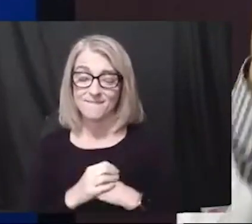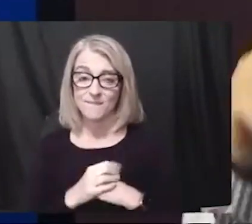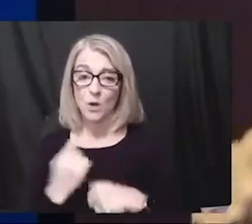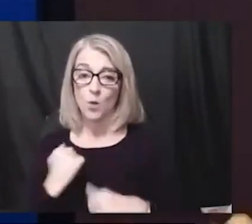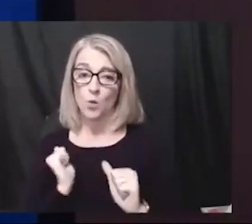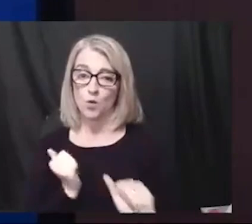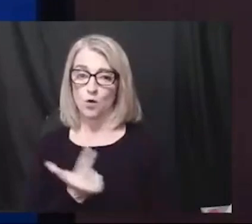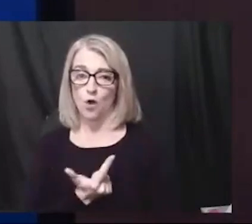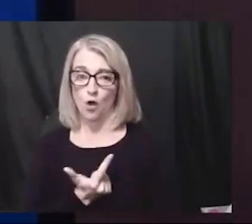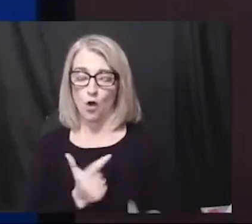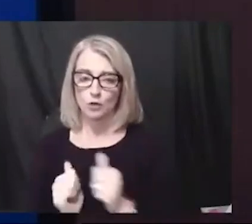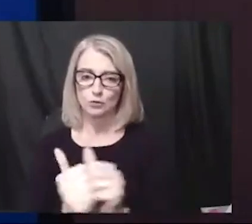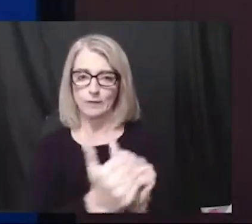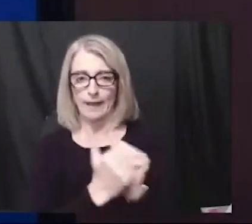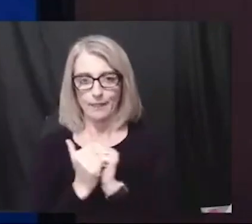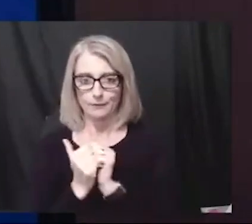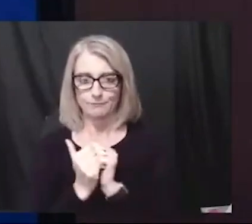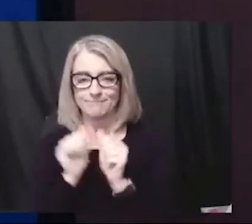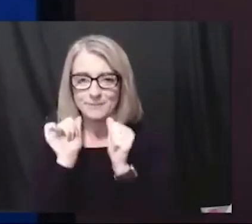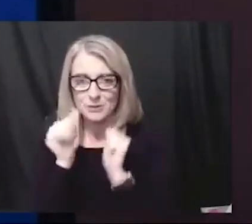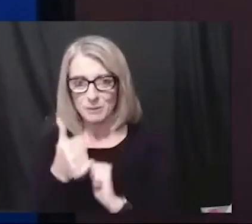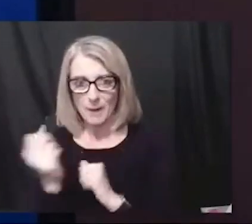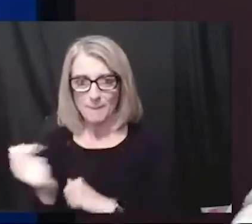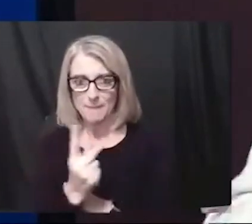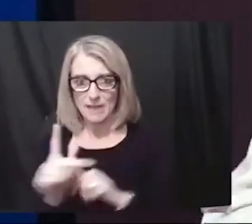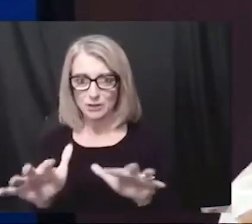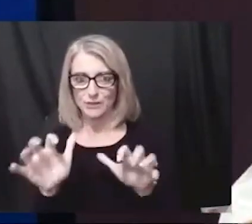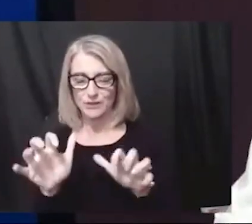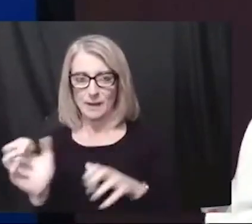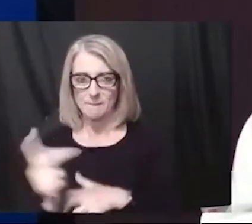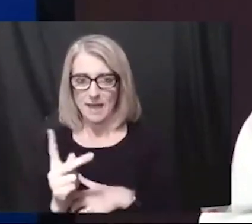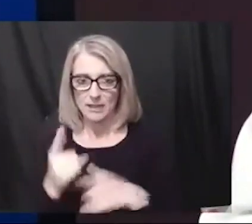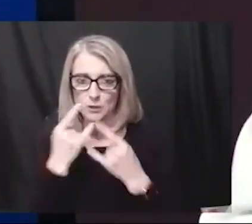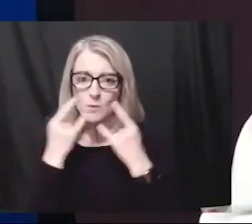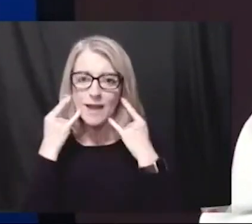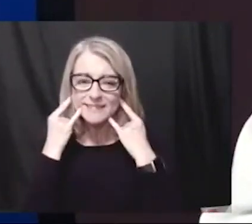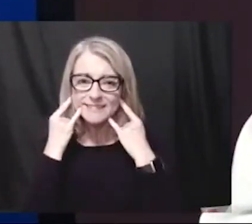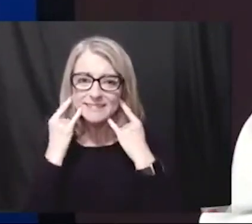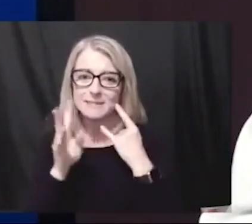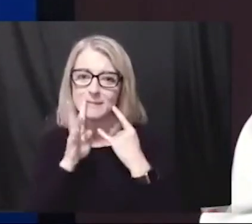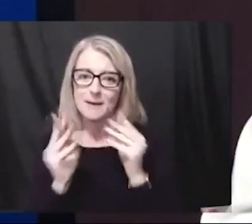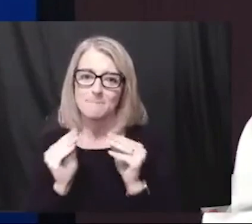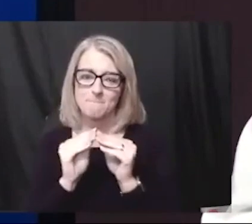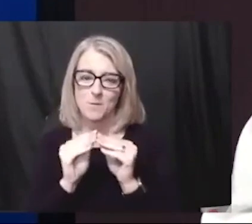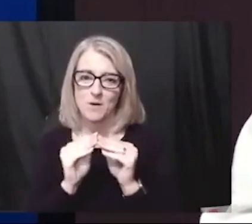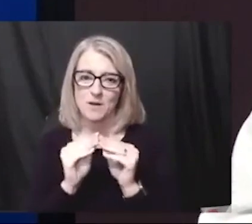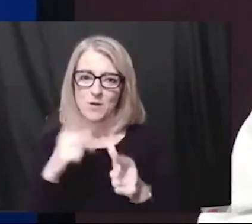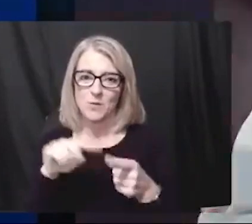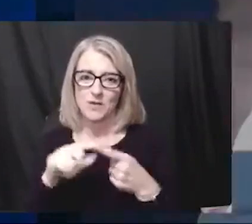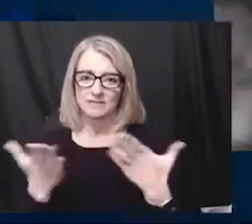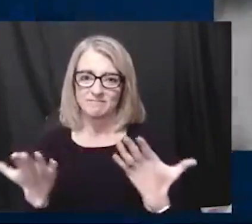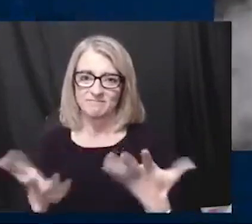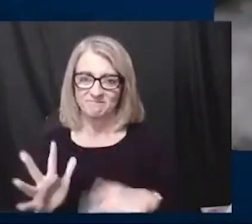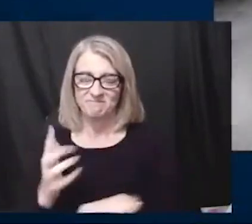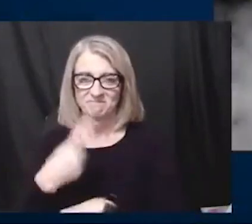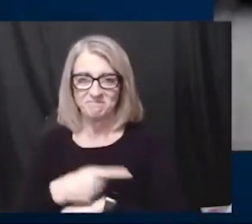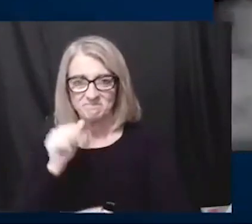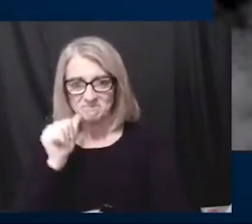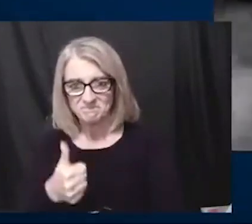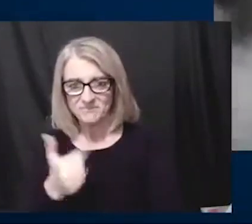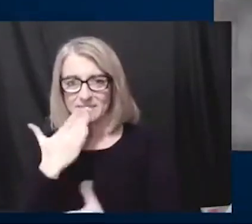getting myocarditis than compared to if they got the vaccine. So we know this. So, you know, we are just wanting people